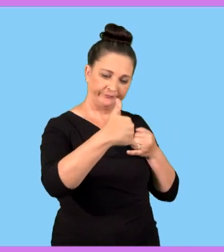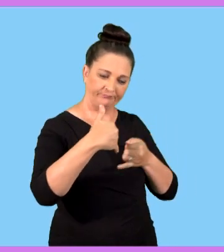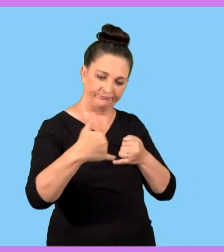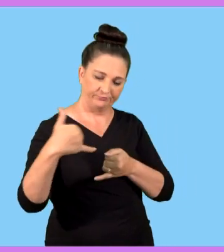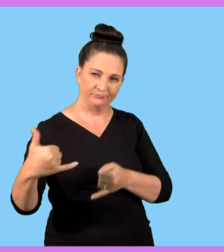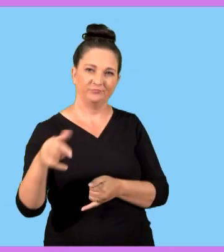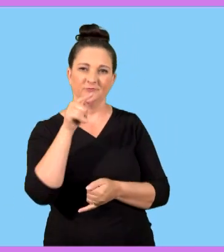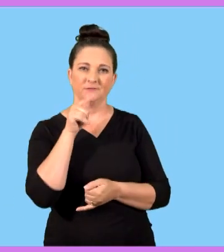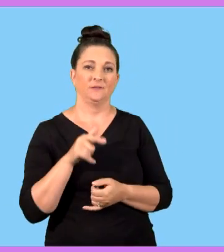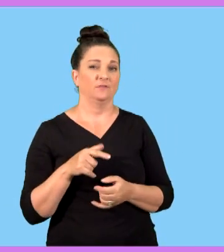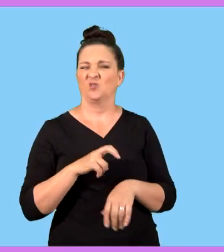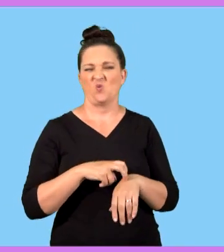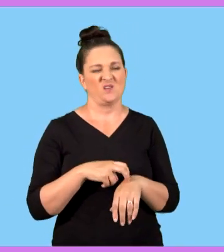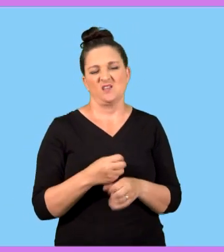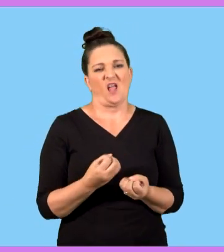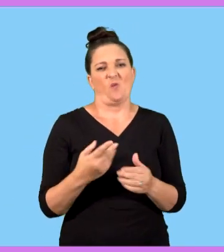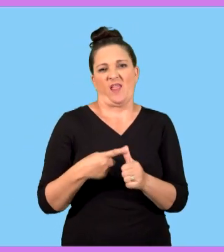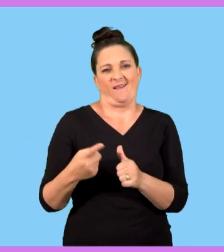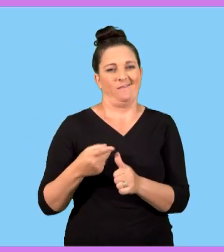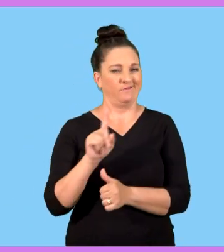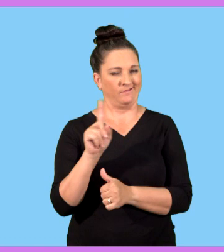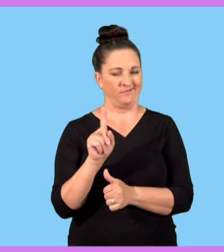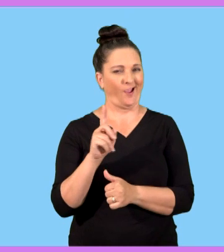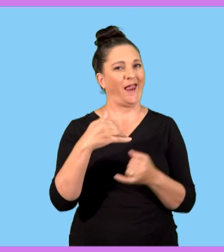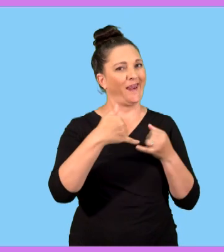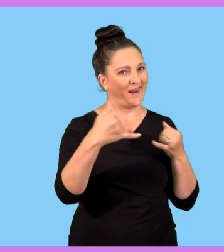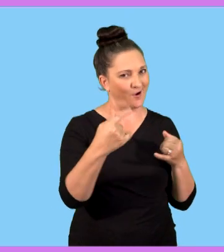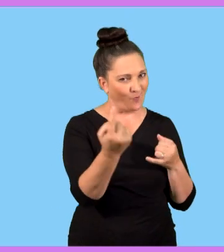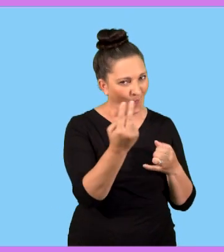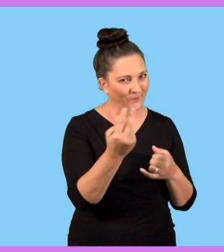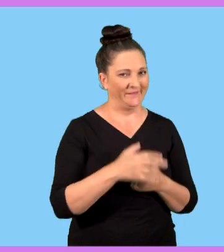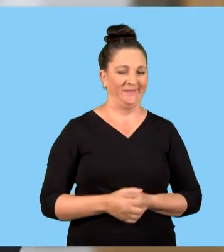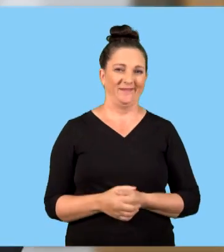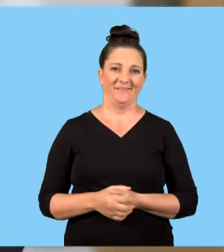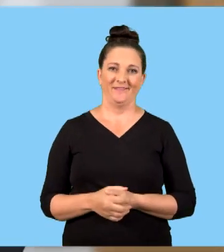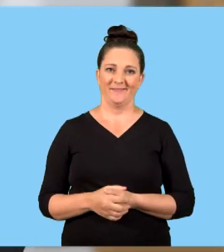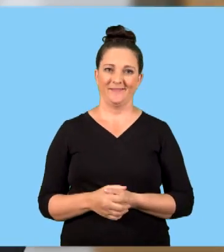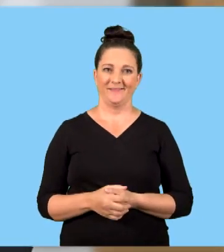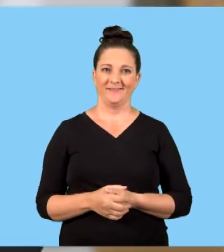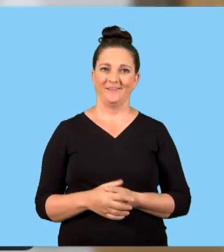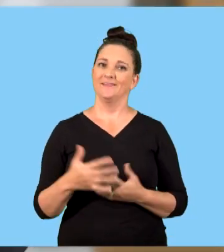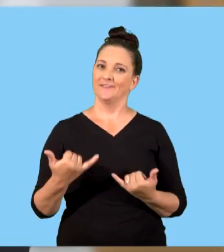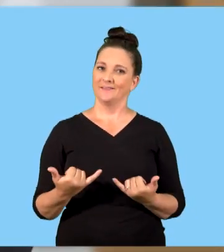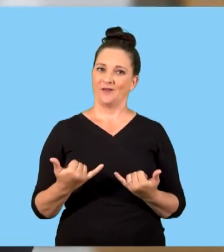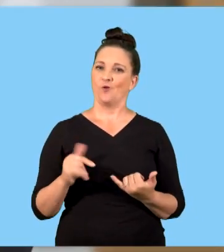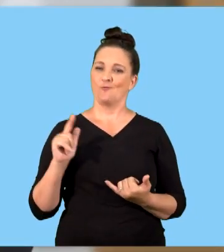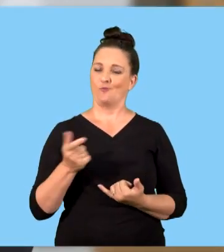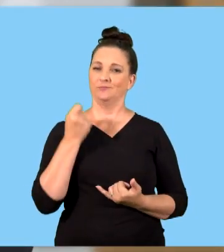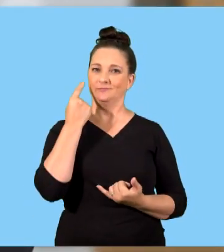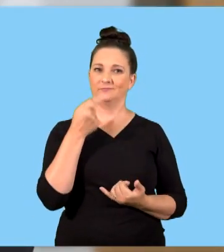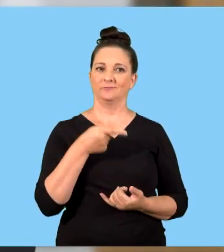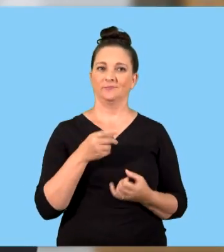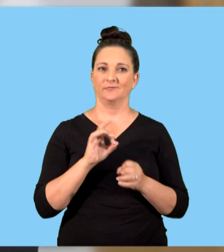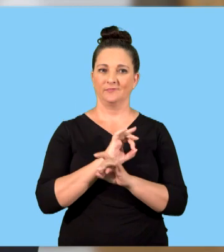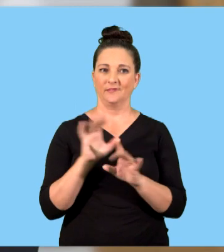the row numbers. We didn't count how many. Can you see the difference between the two questions? Okay. Right, I guess that's clear to all